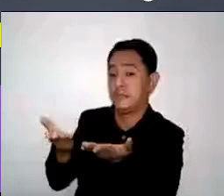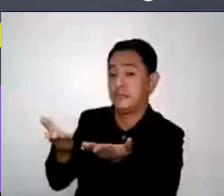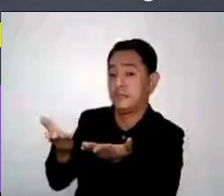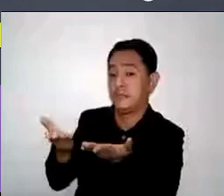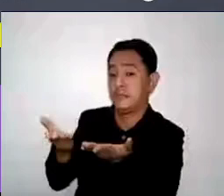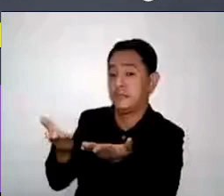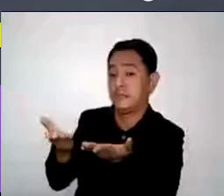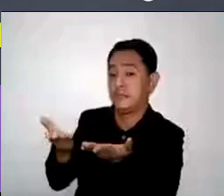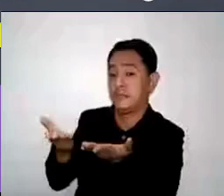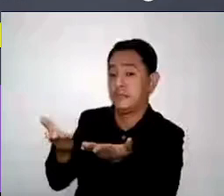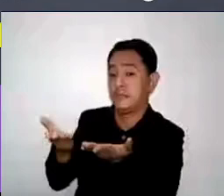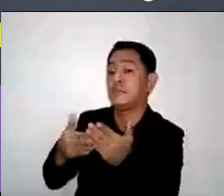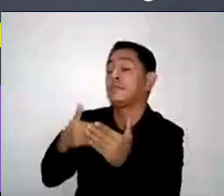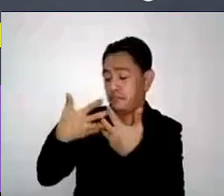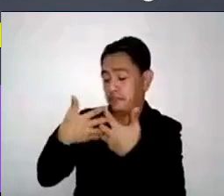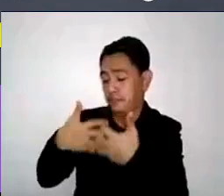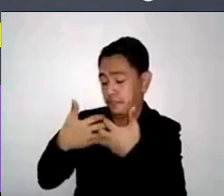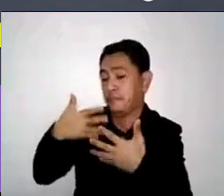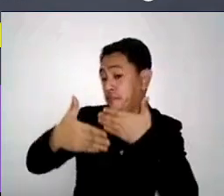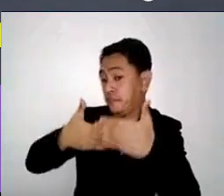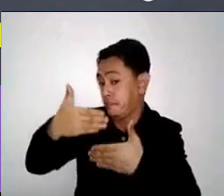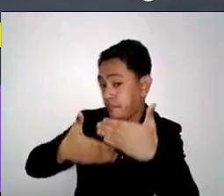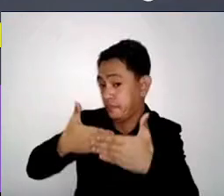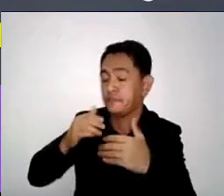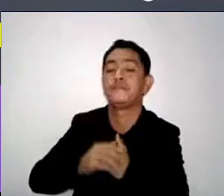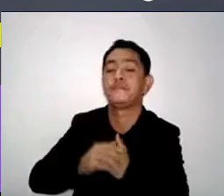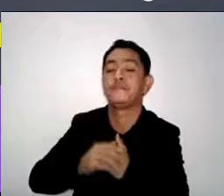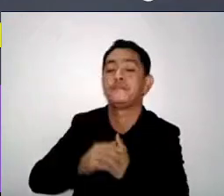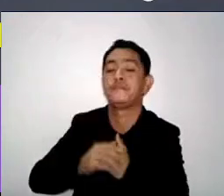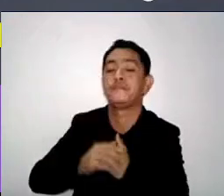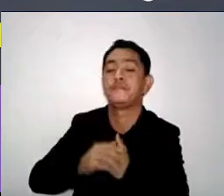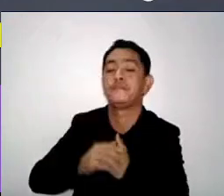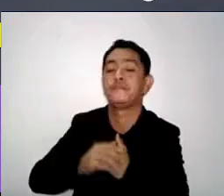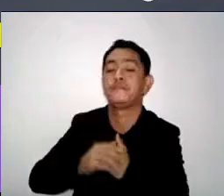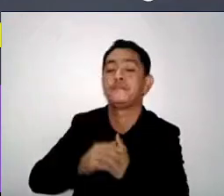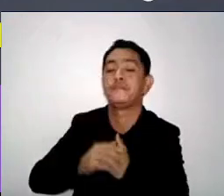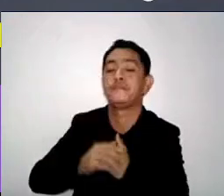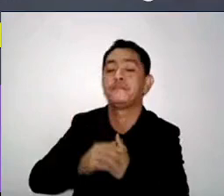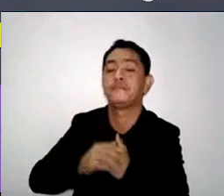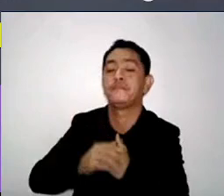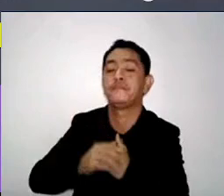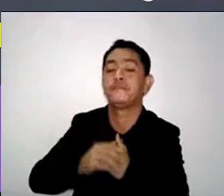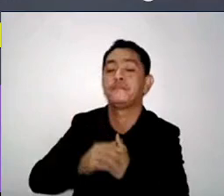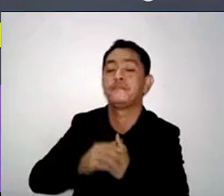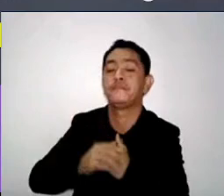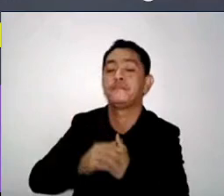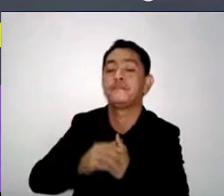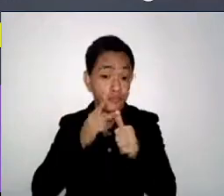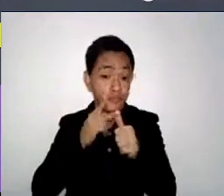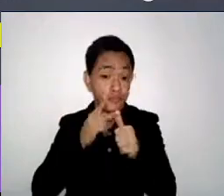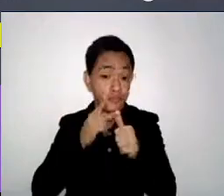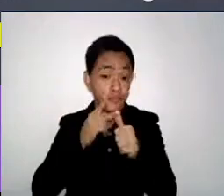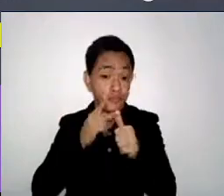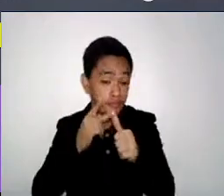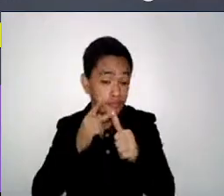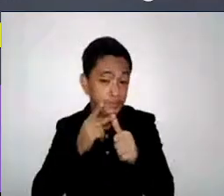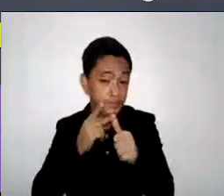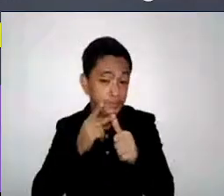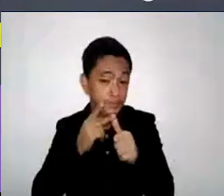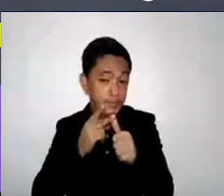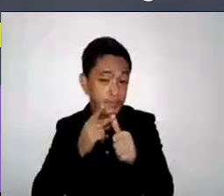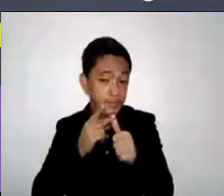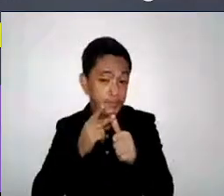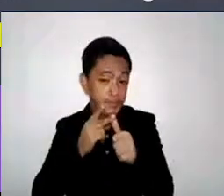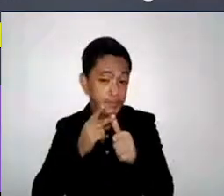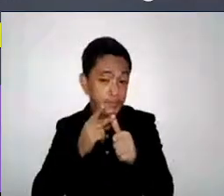If a learner in a primary grade level has not achieved mastery of the association of letters to their